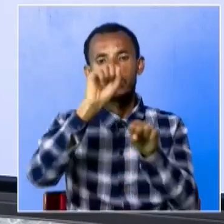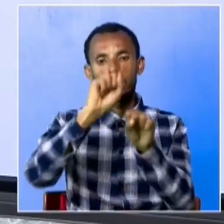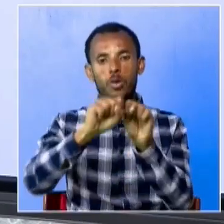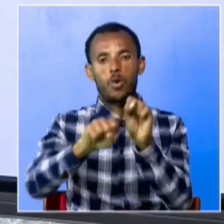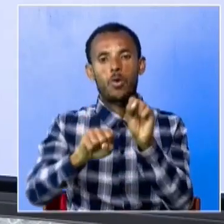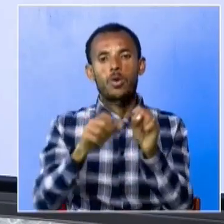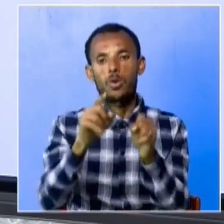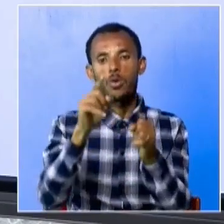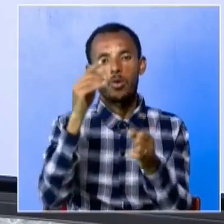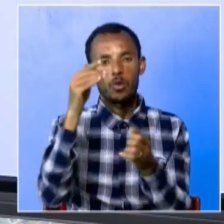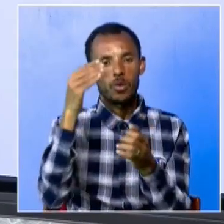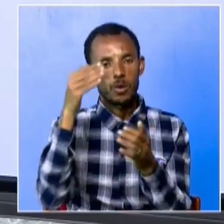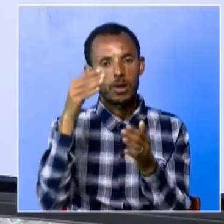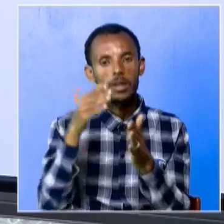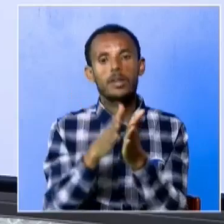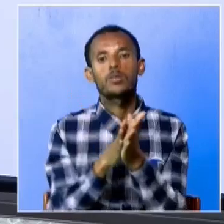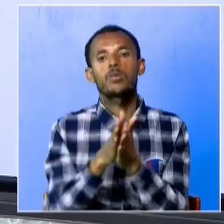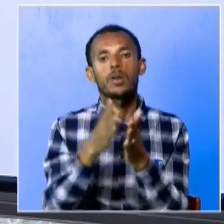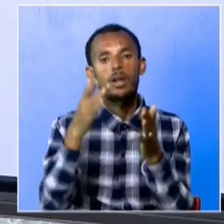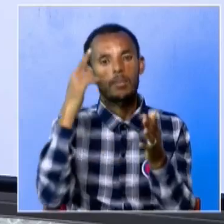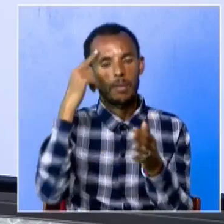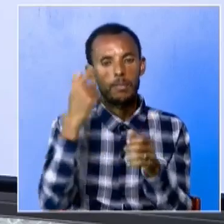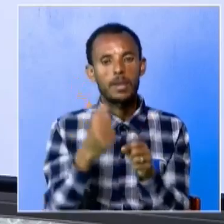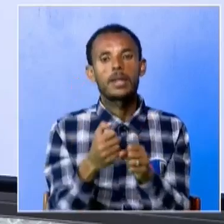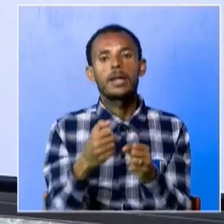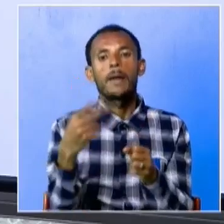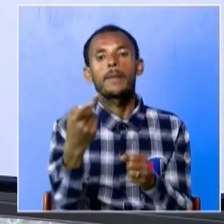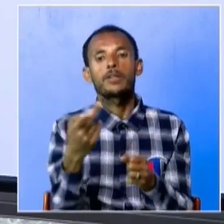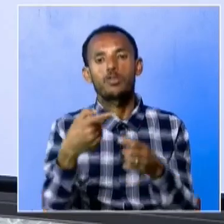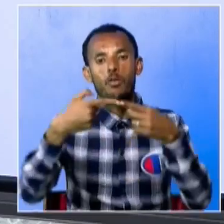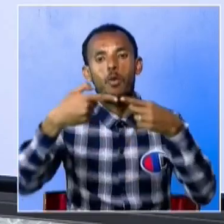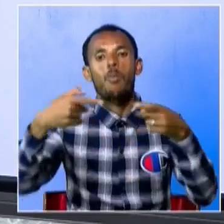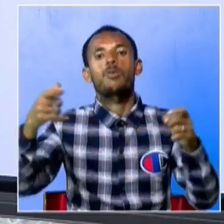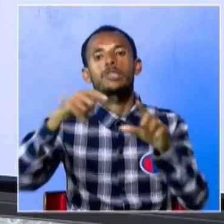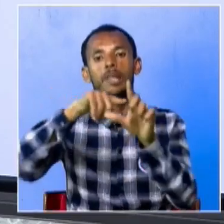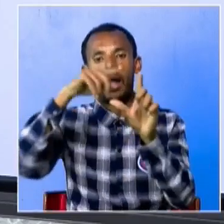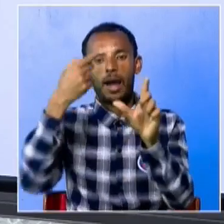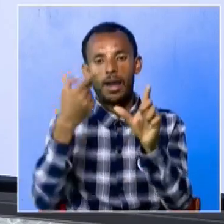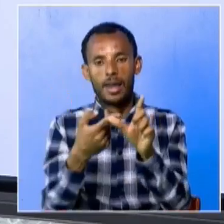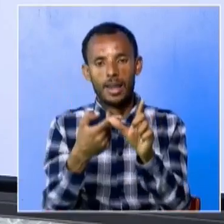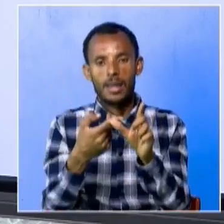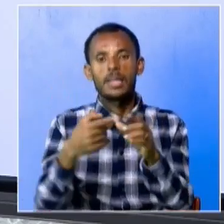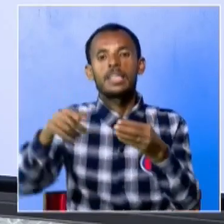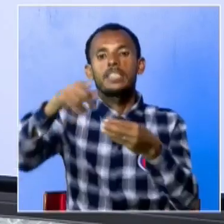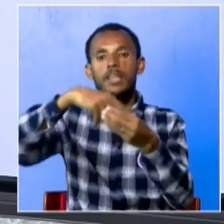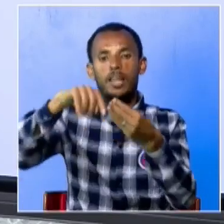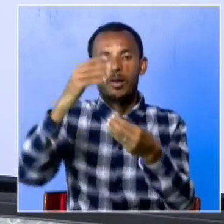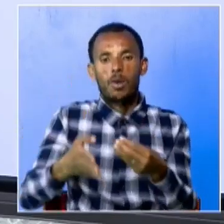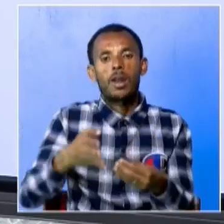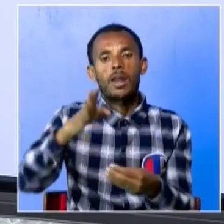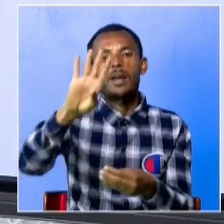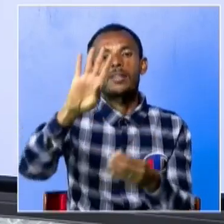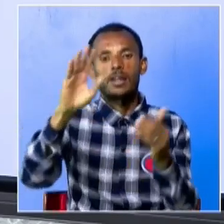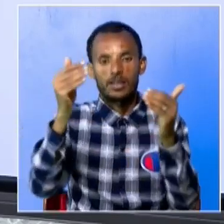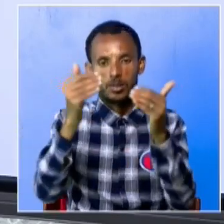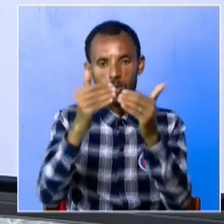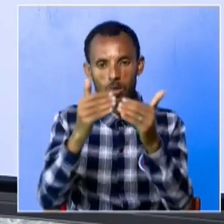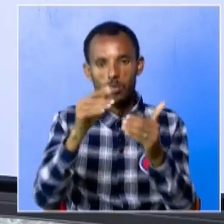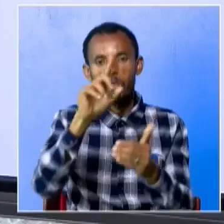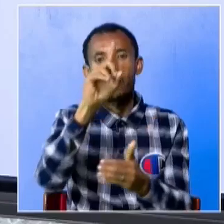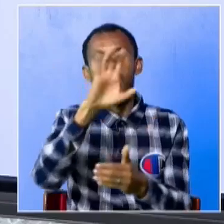So you need to remember the pairs of opposite angles in a cyclic quadrilateral is